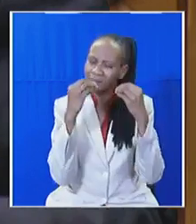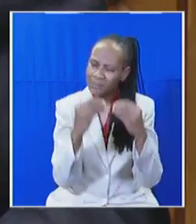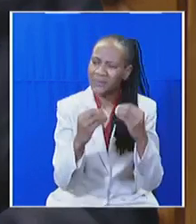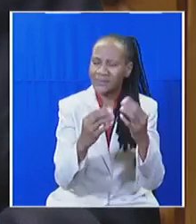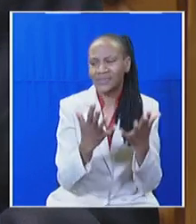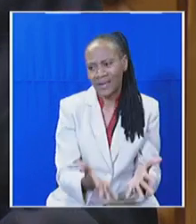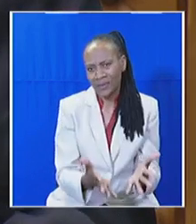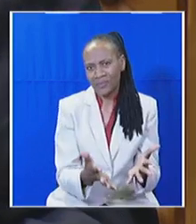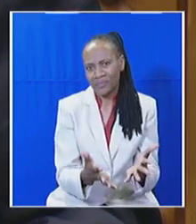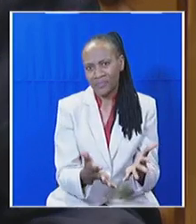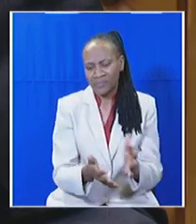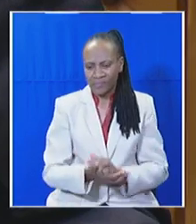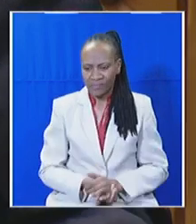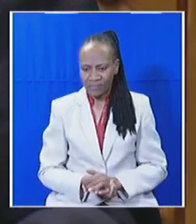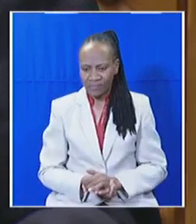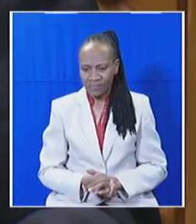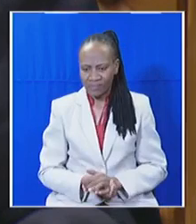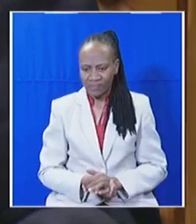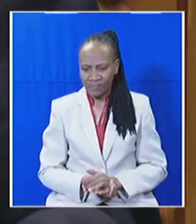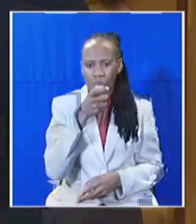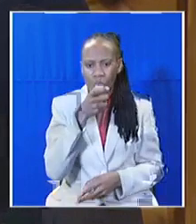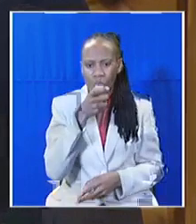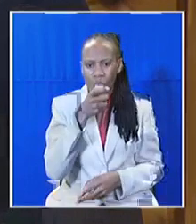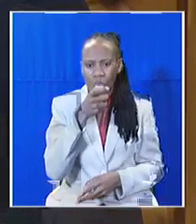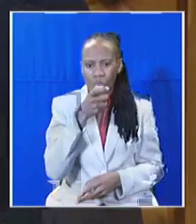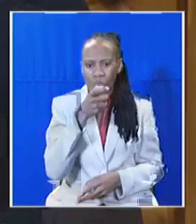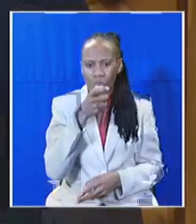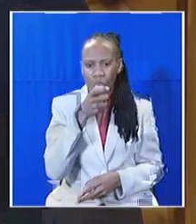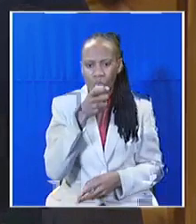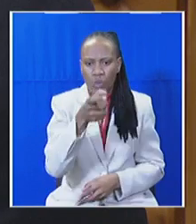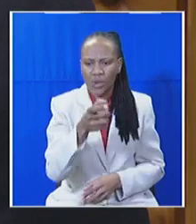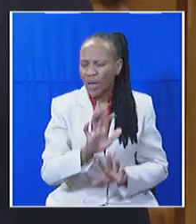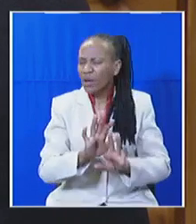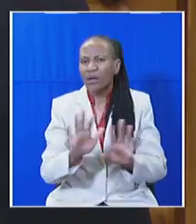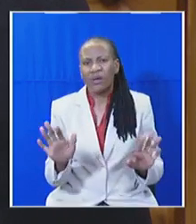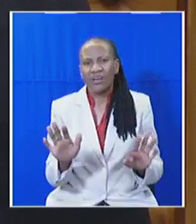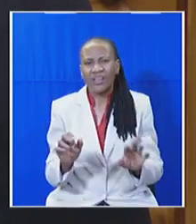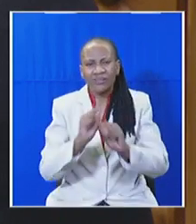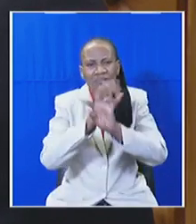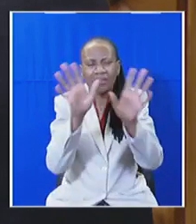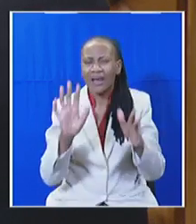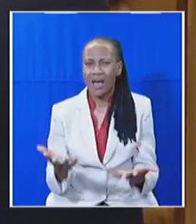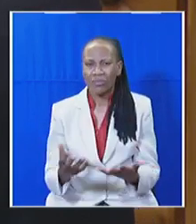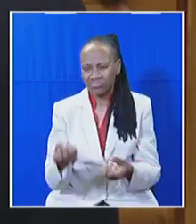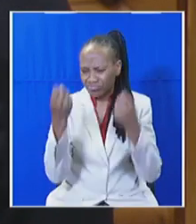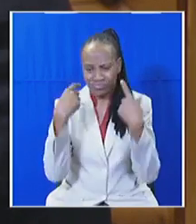Why then should we think we should have a final word? I don't see any logic to it.